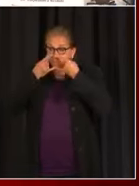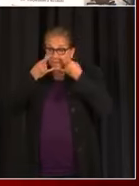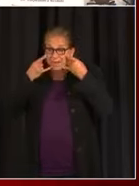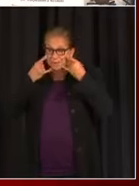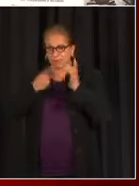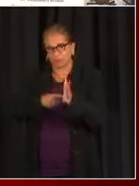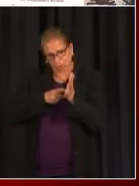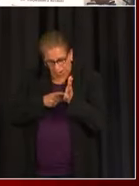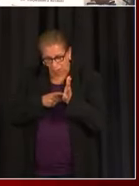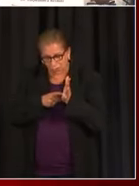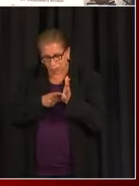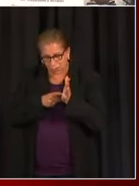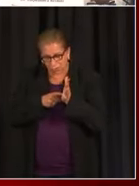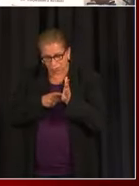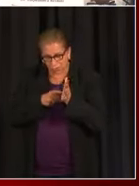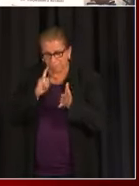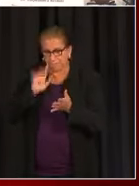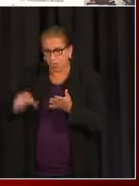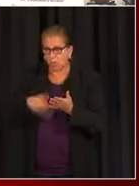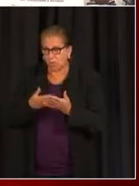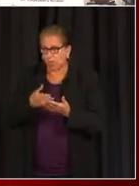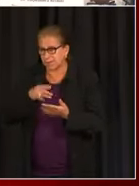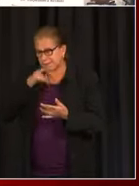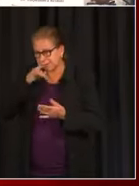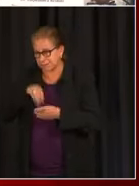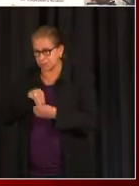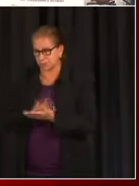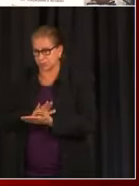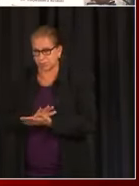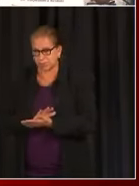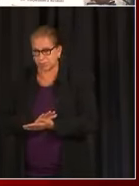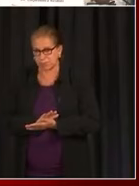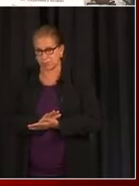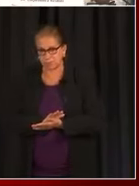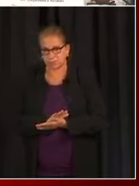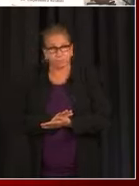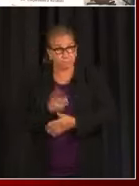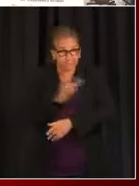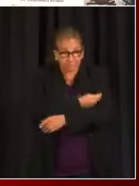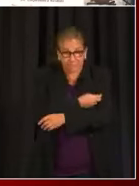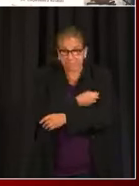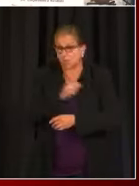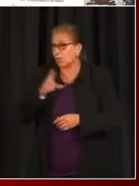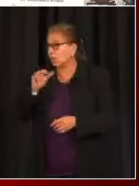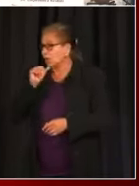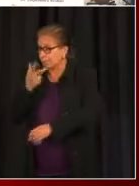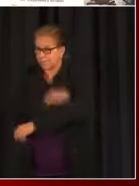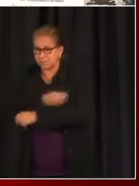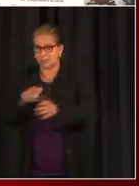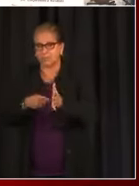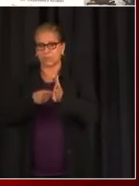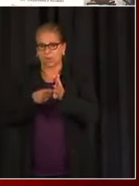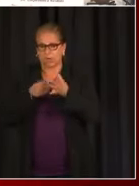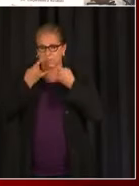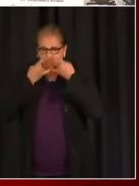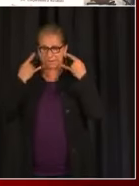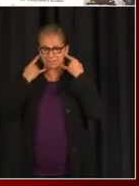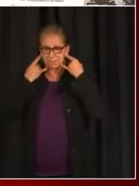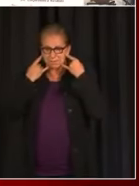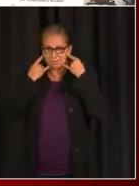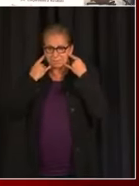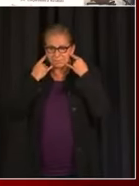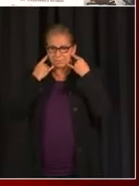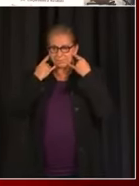all indoors, regardless of vaccination status. So everyone age 2 and older will